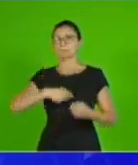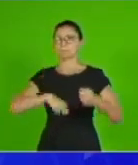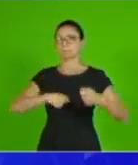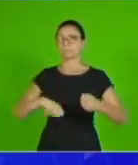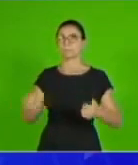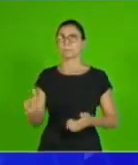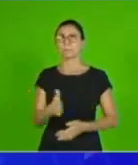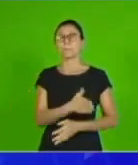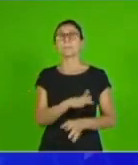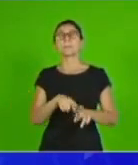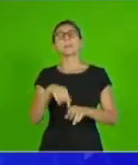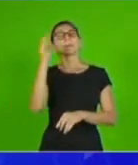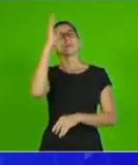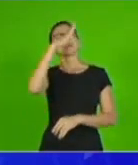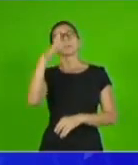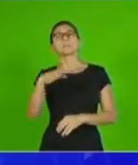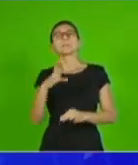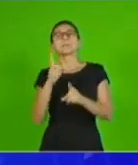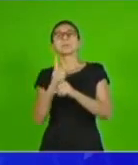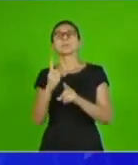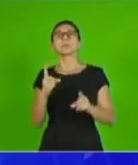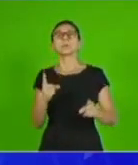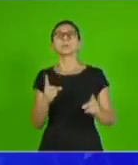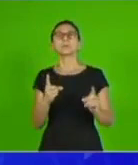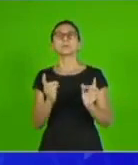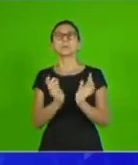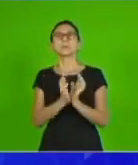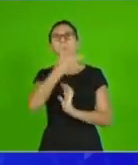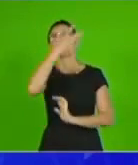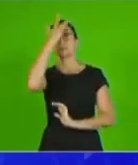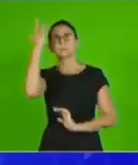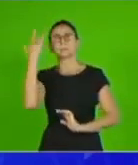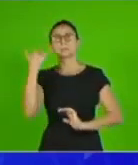There were many people that graduated from this program.